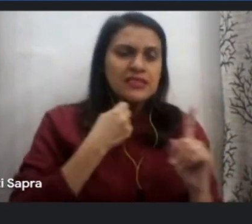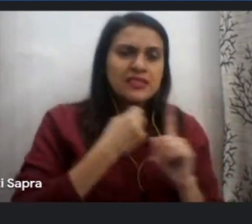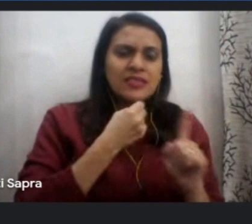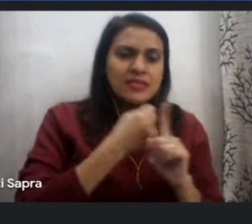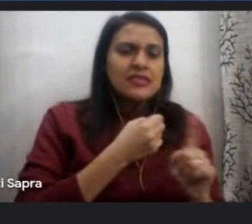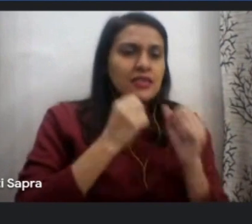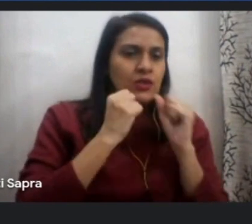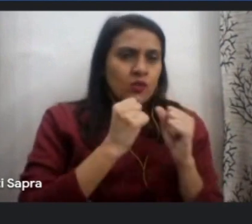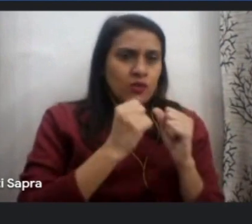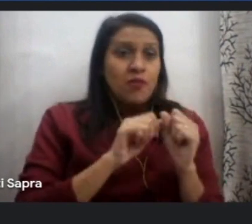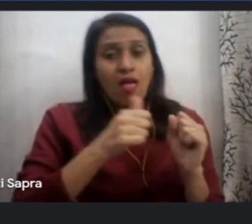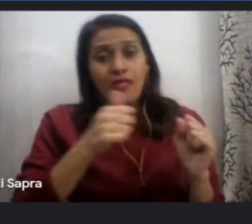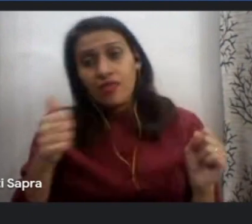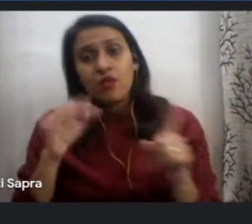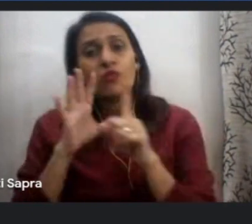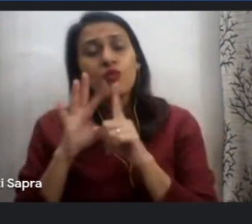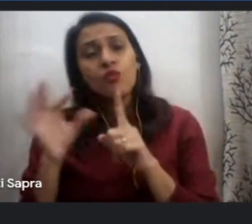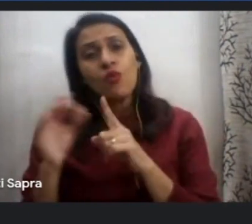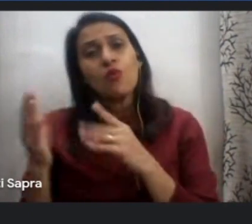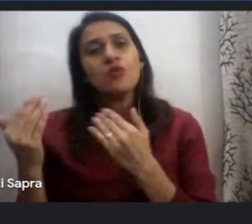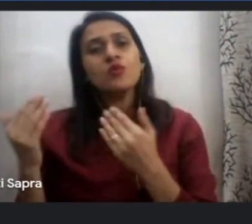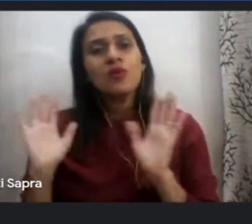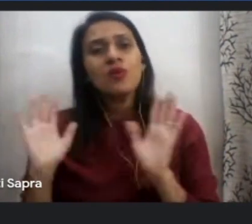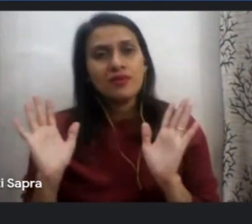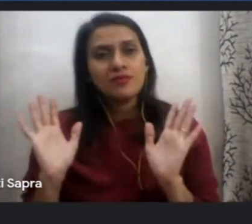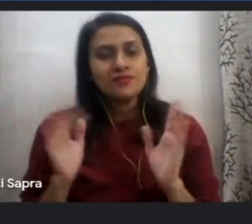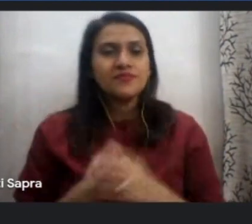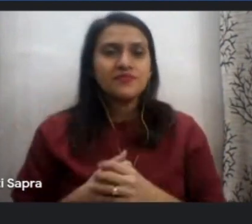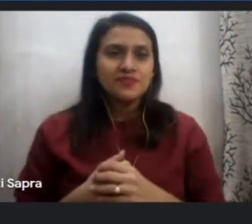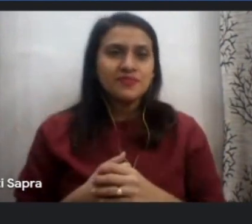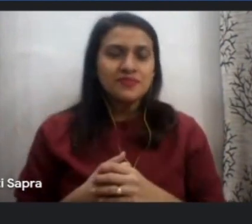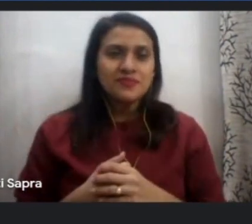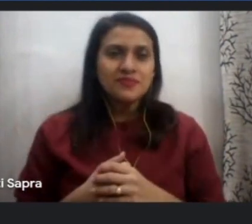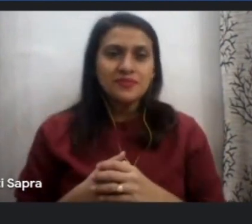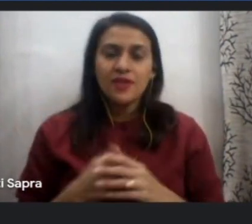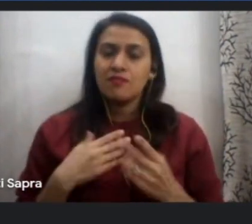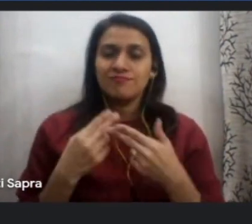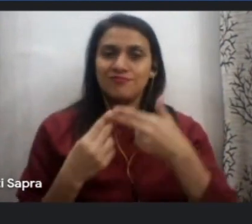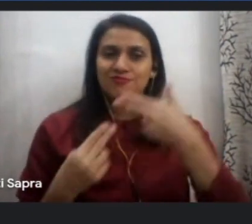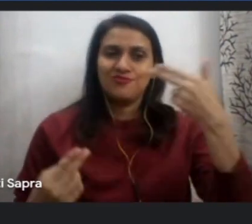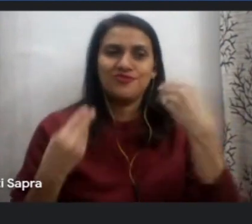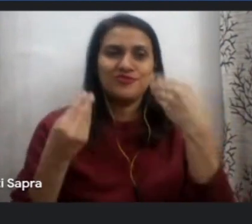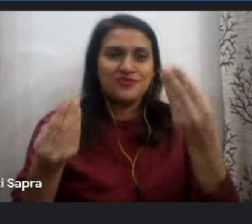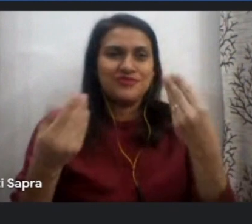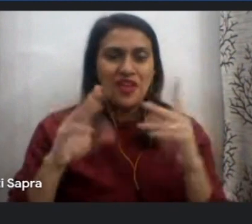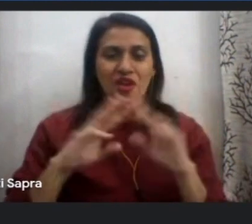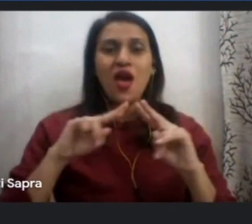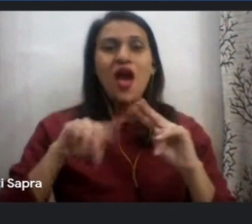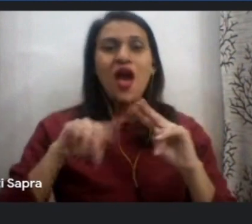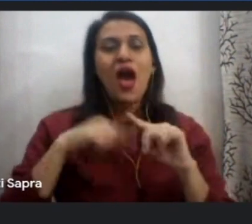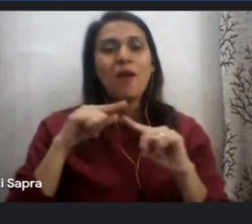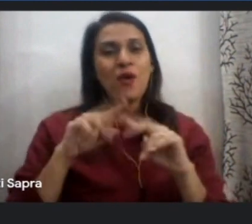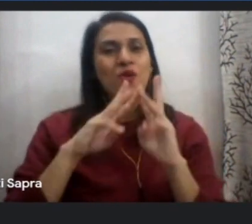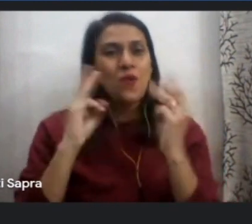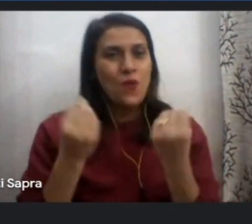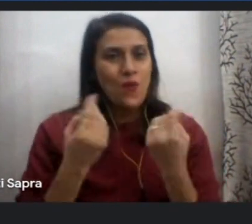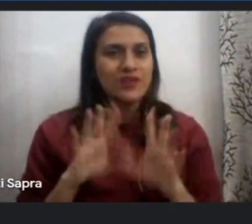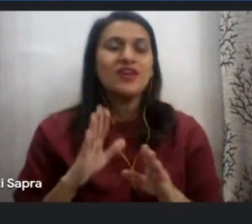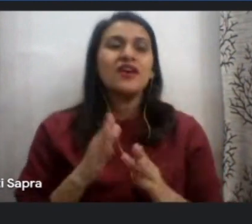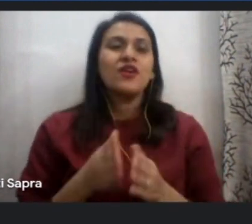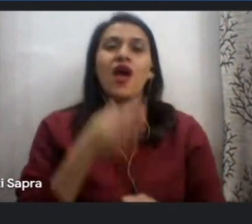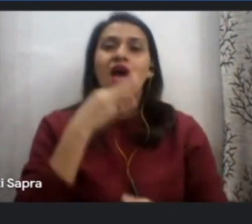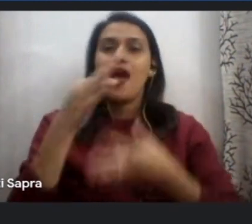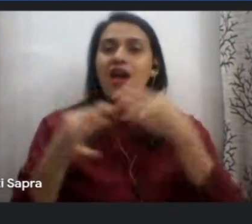So with this brief introduction, I would now like to ask the participants to